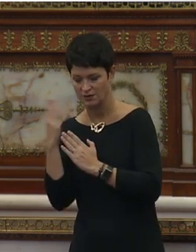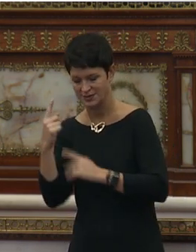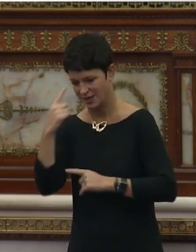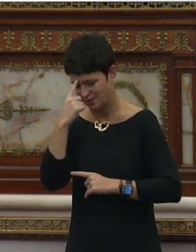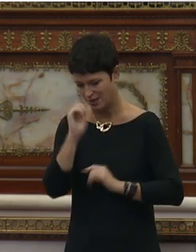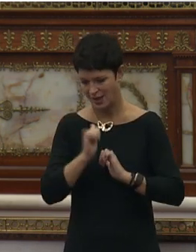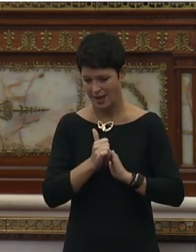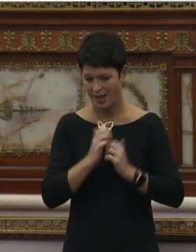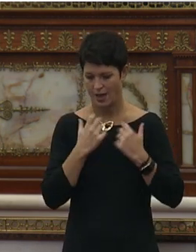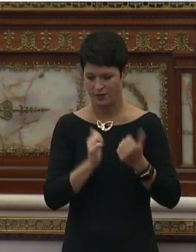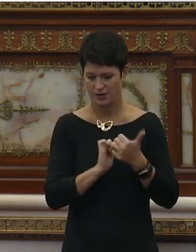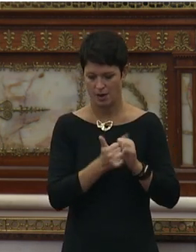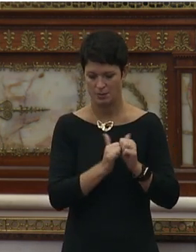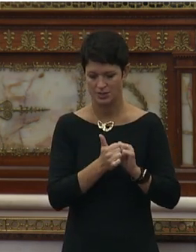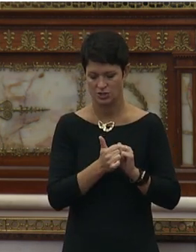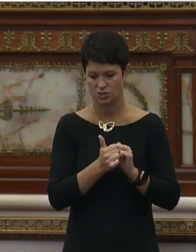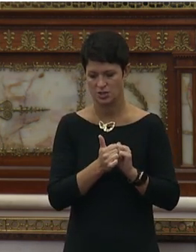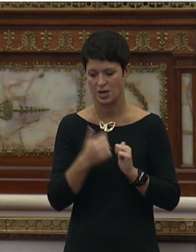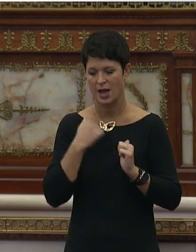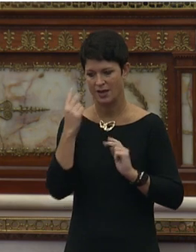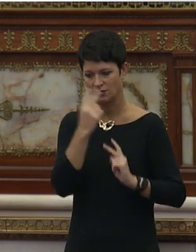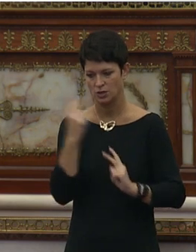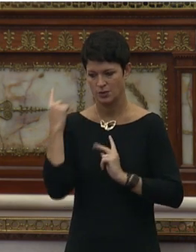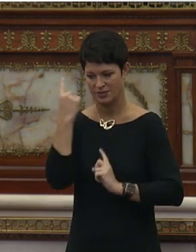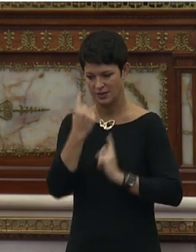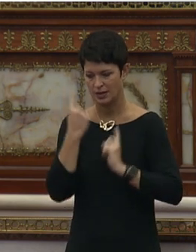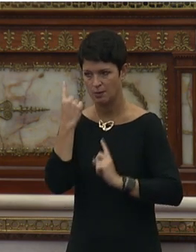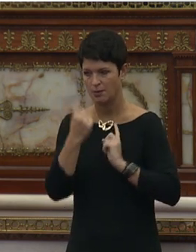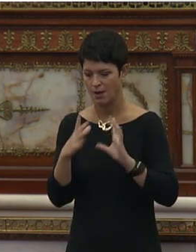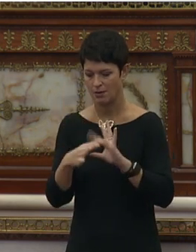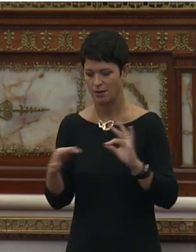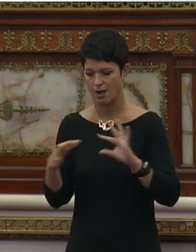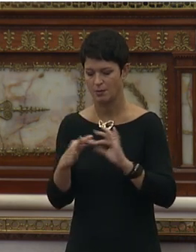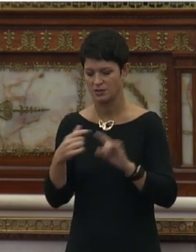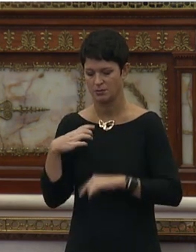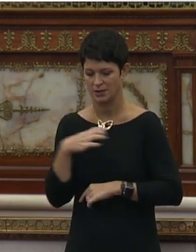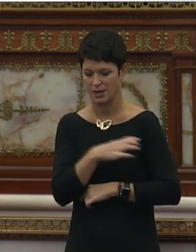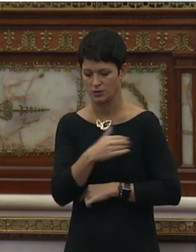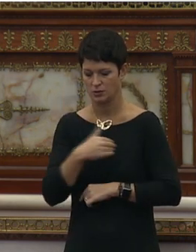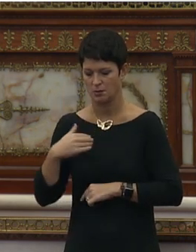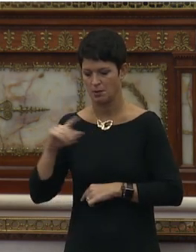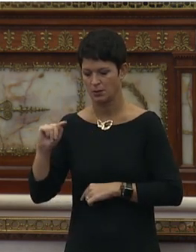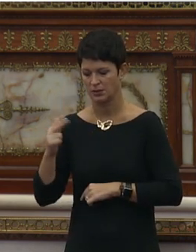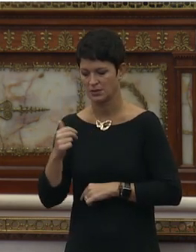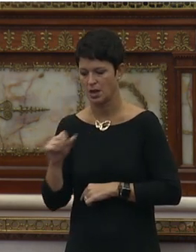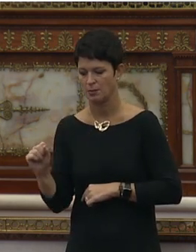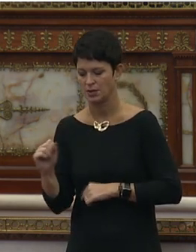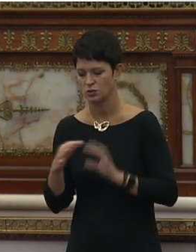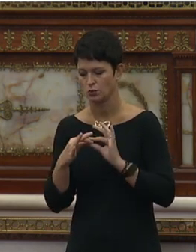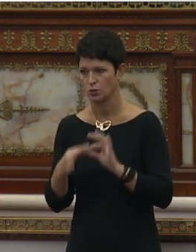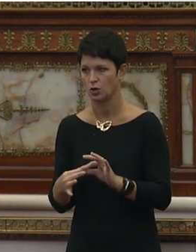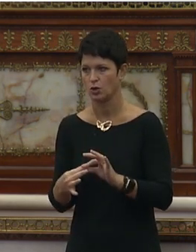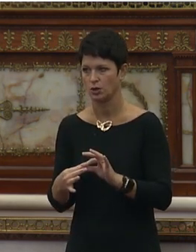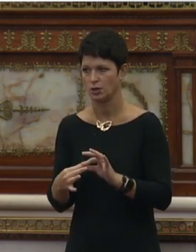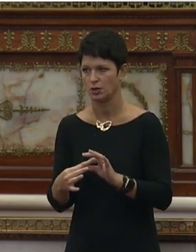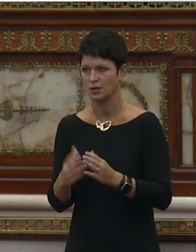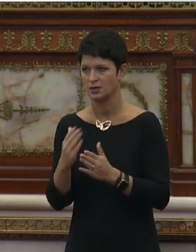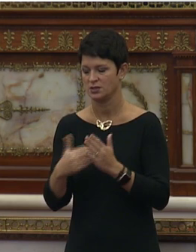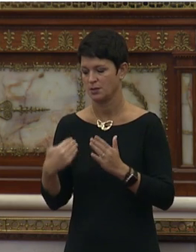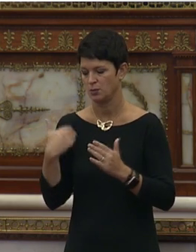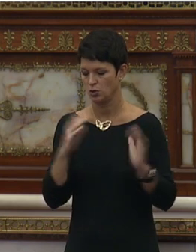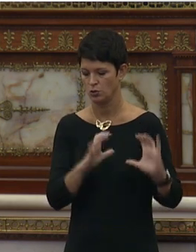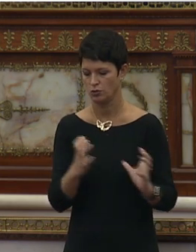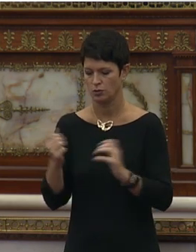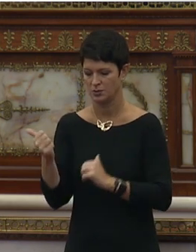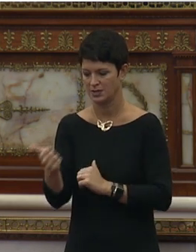healthy competition, I have to reflect on comments made by Councilmember Thomas in reference to some of the youth groups